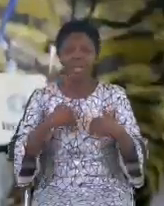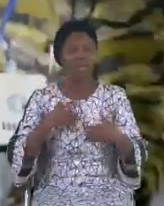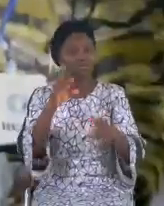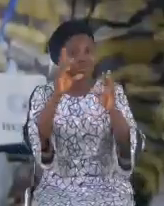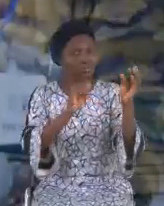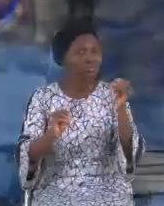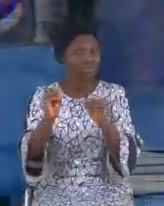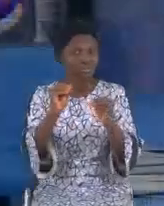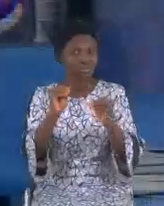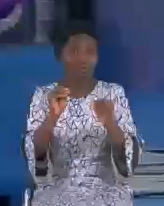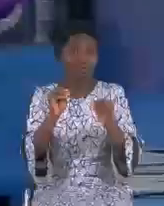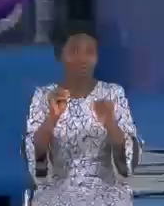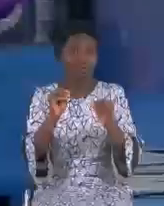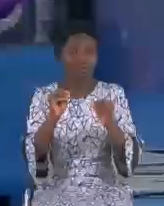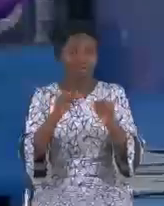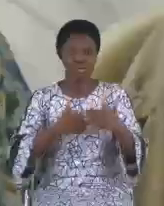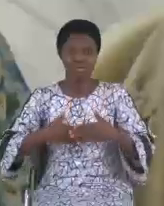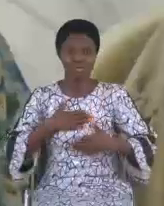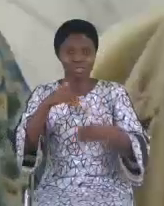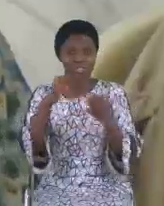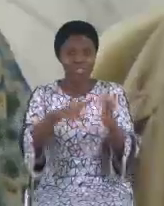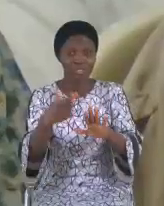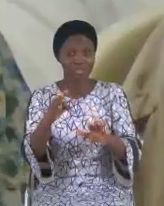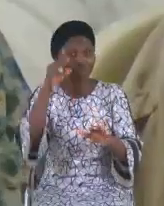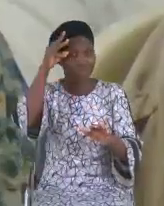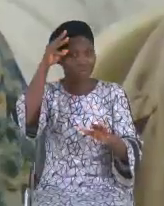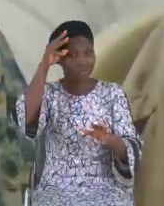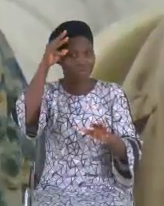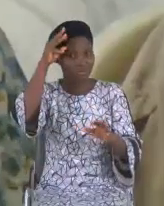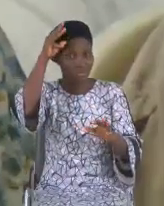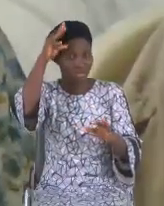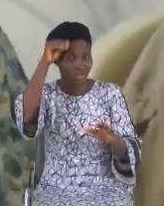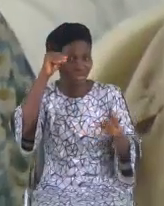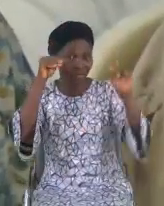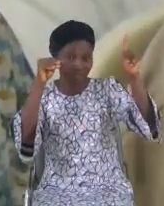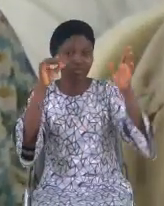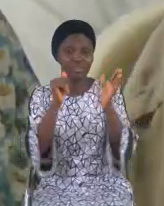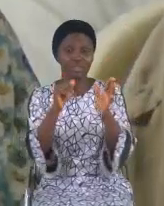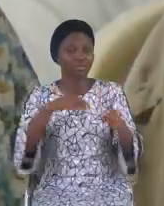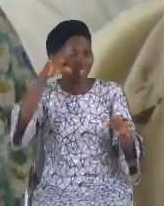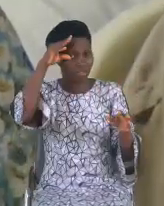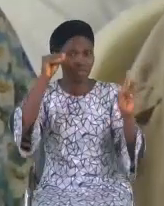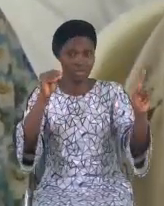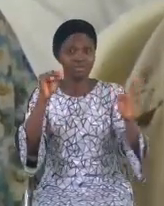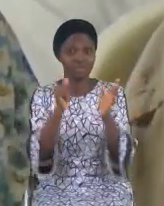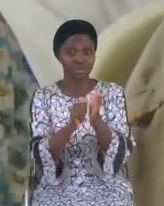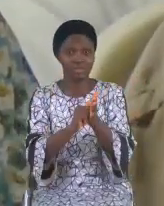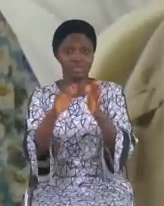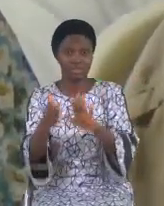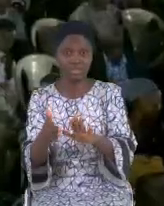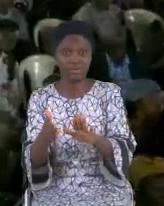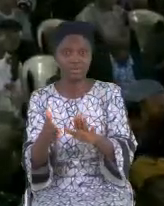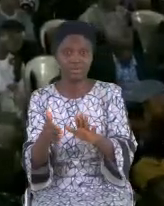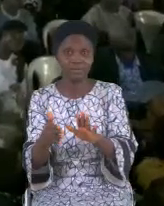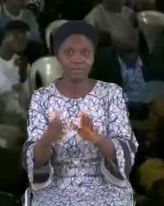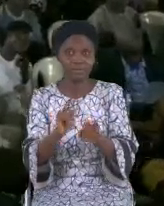the death of him that died, says the Lord God. Therefore, turn yourselves